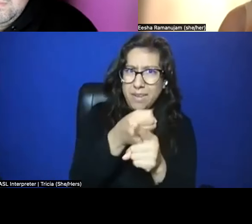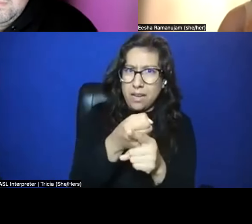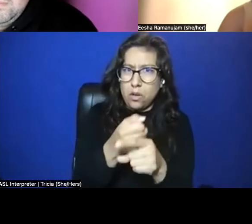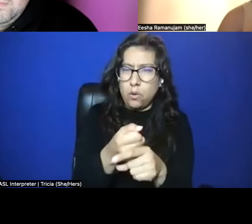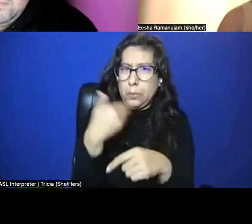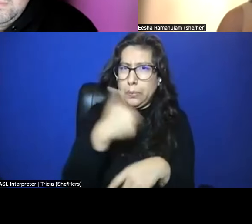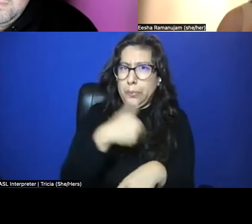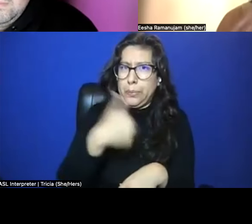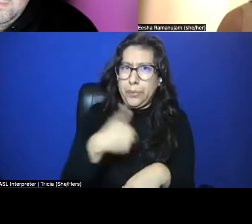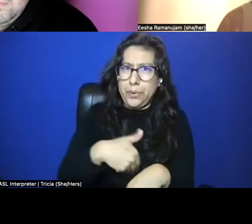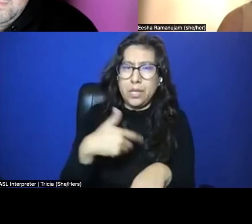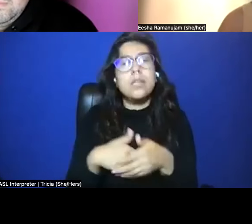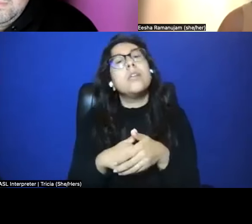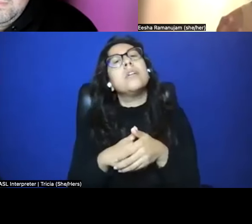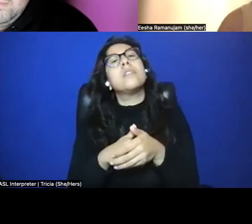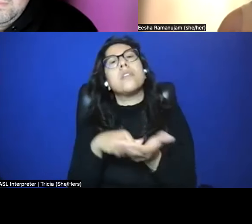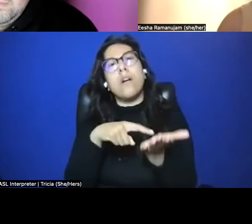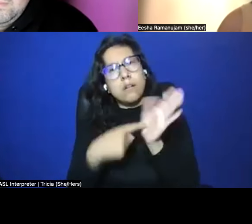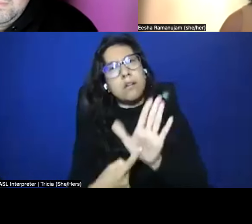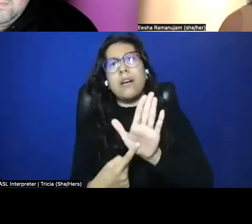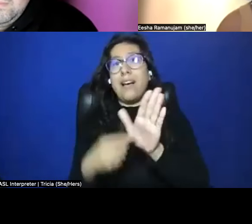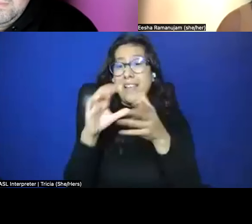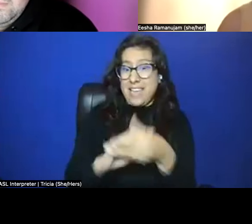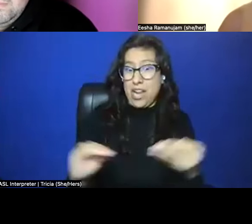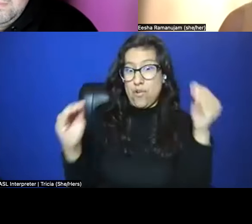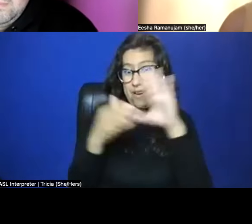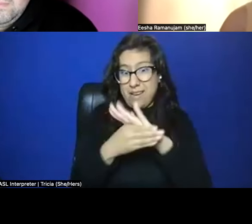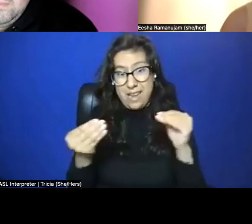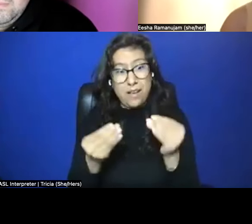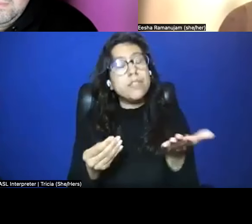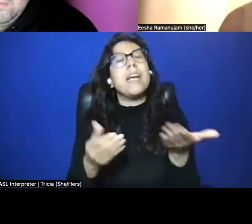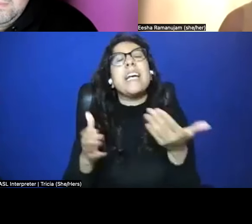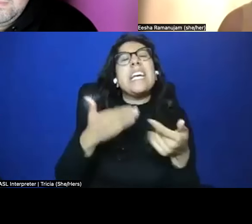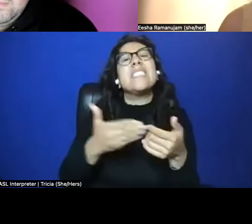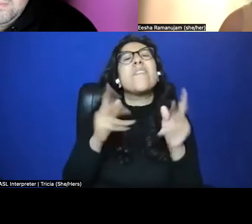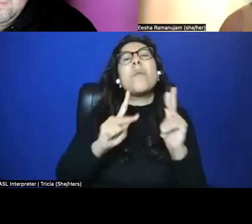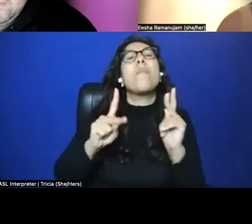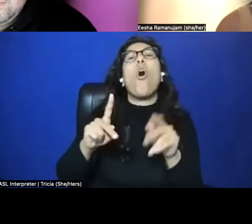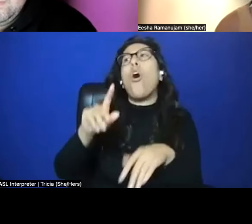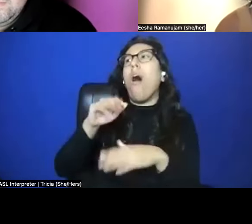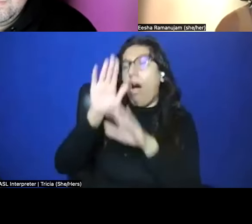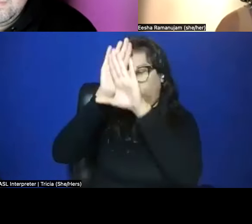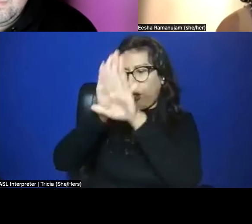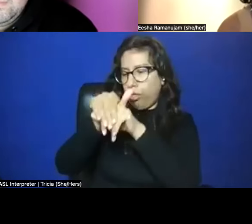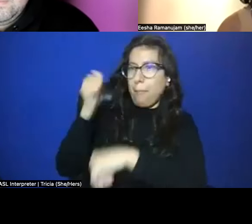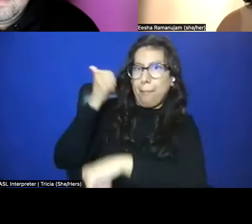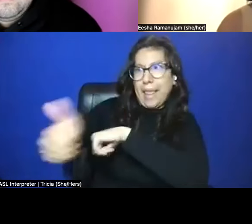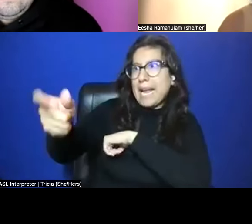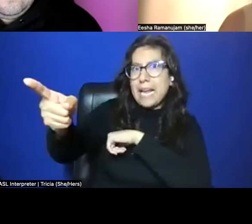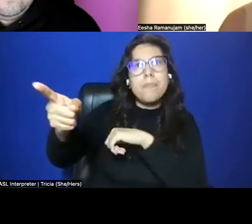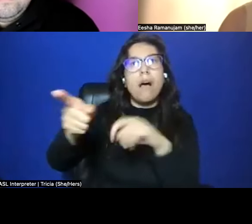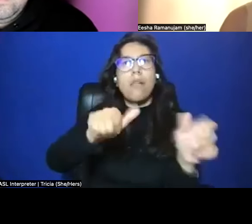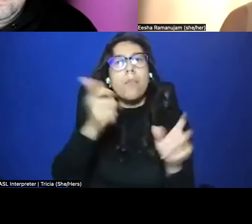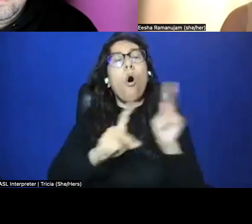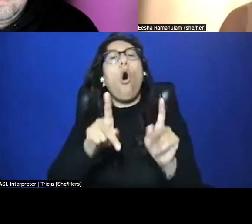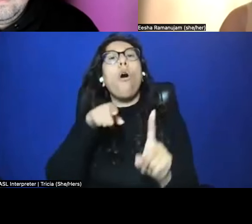there's a kind of saliency to narratives that offer them either someone to blame or even a false hero in their local police force. So